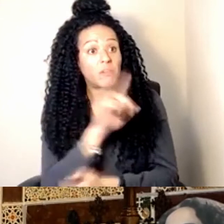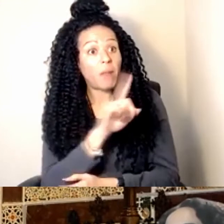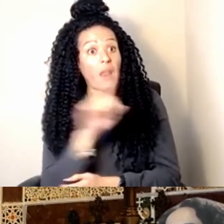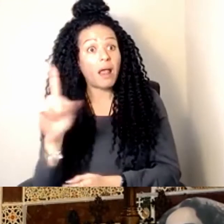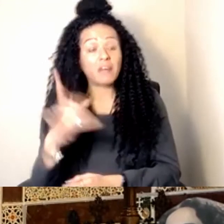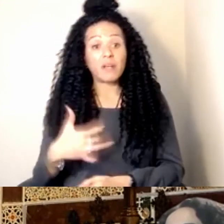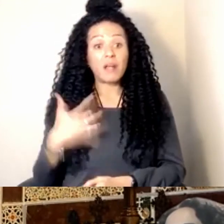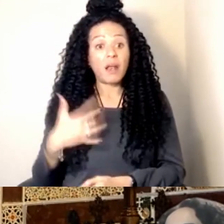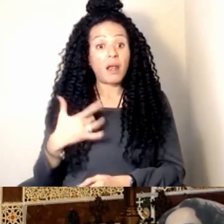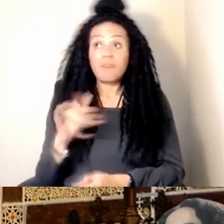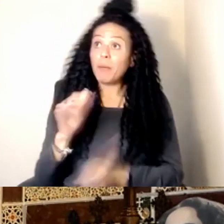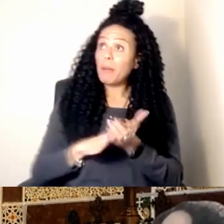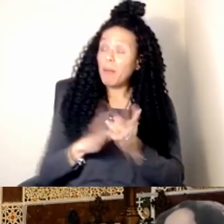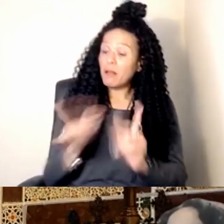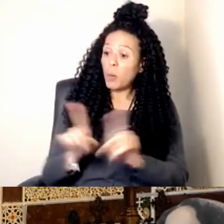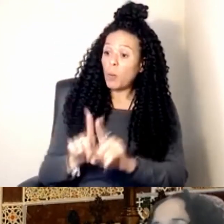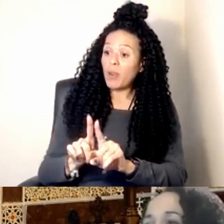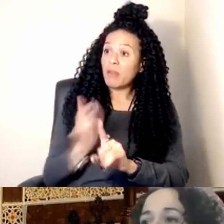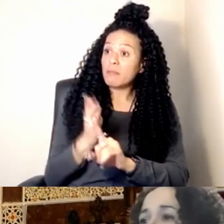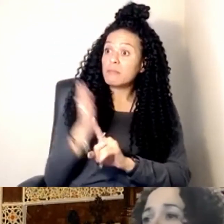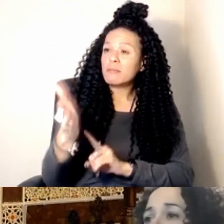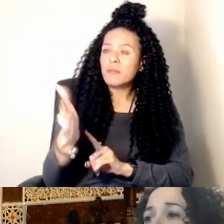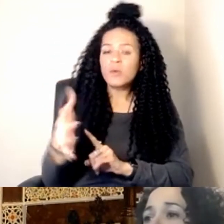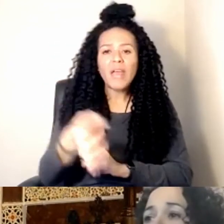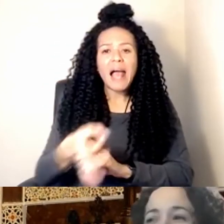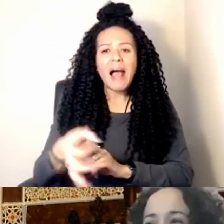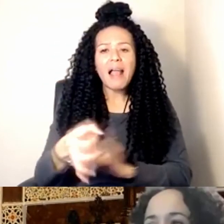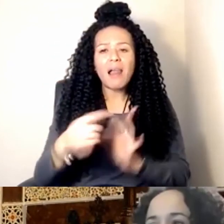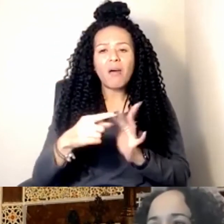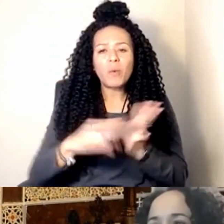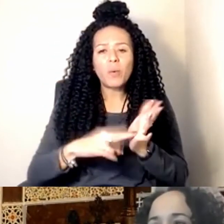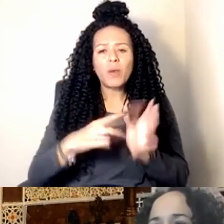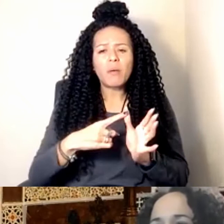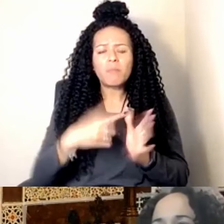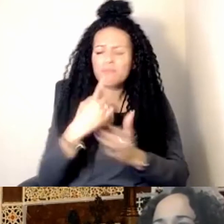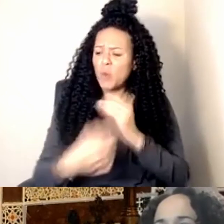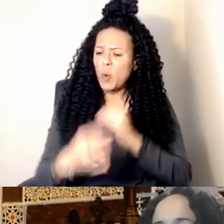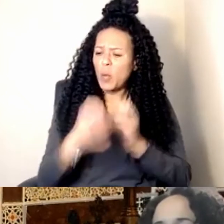she could have been with him on his journey to Iona. Only 12 men are mentioned